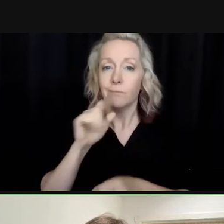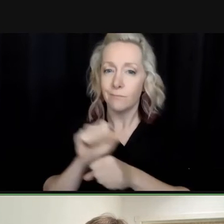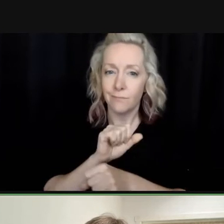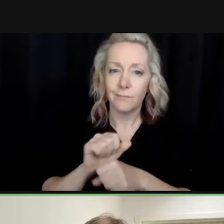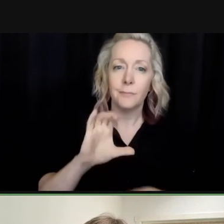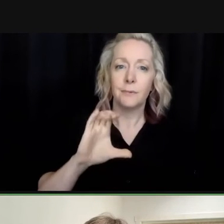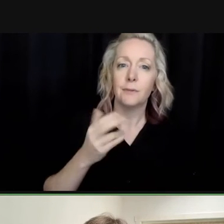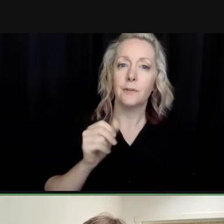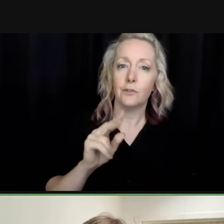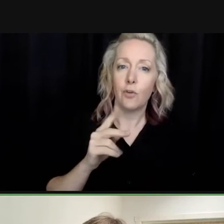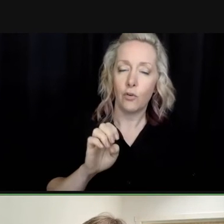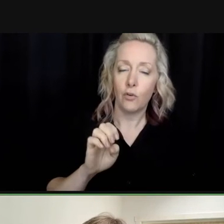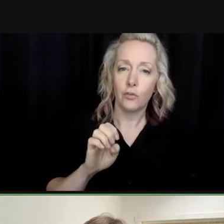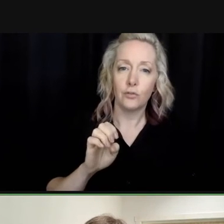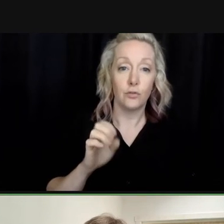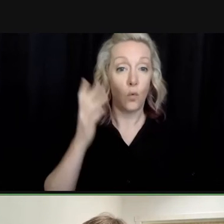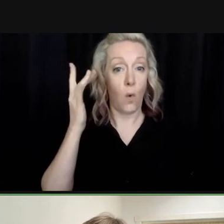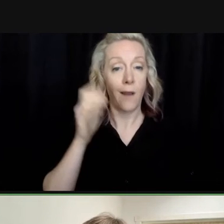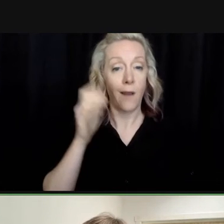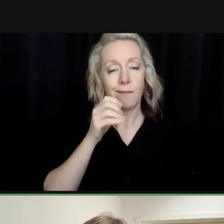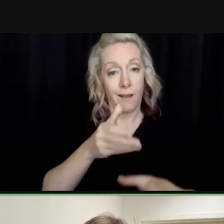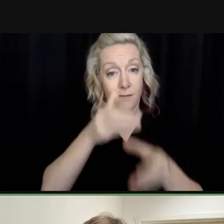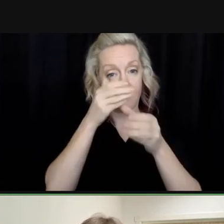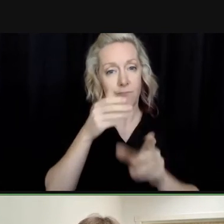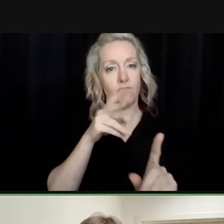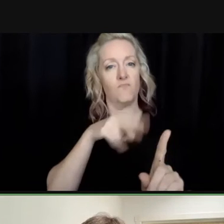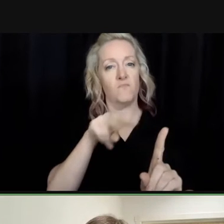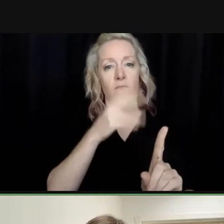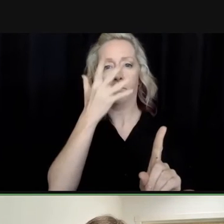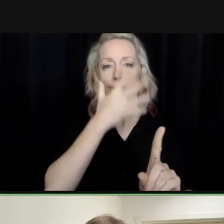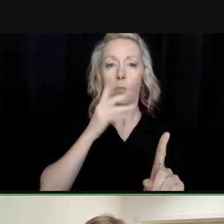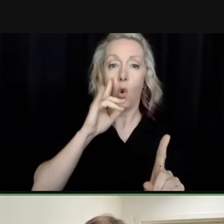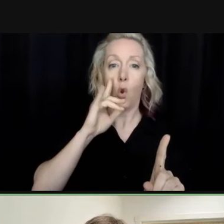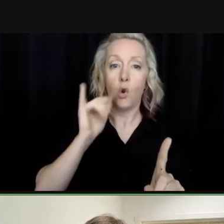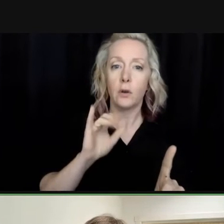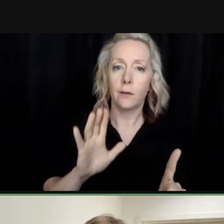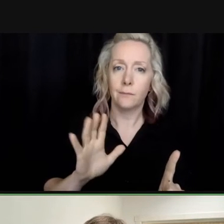sometimes people think things because they don't know other things.